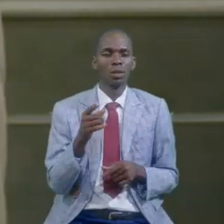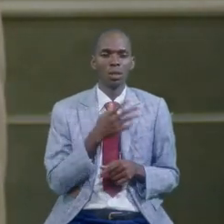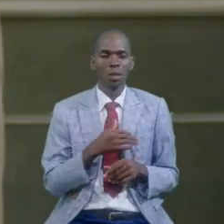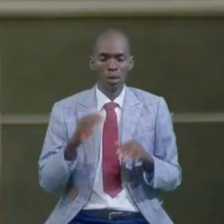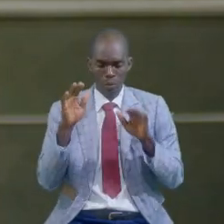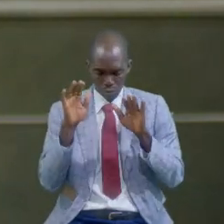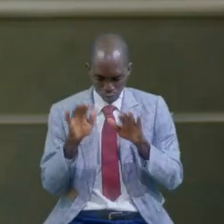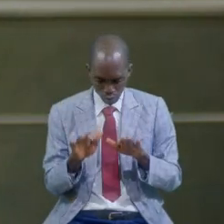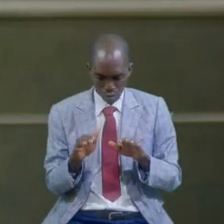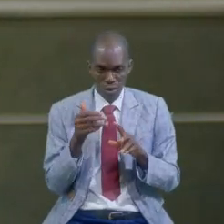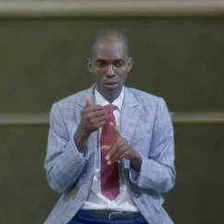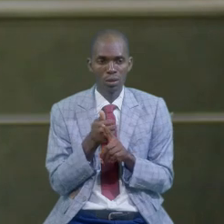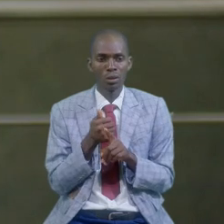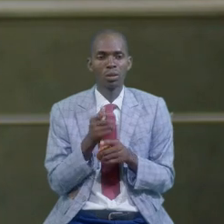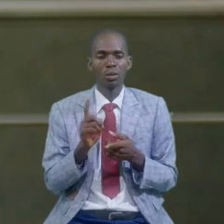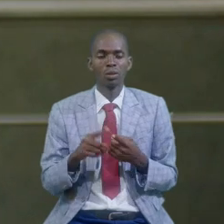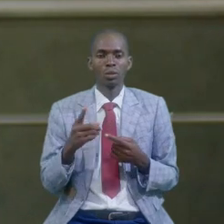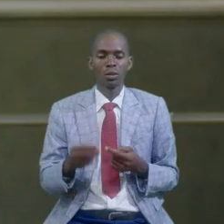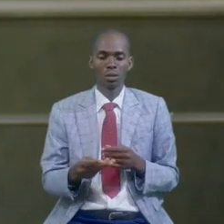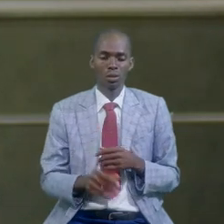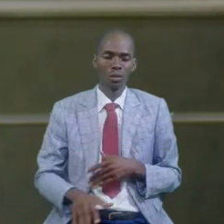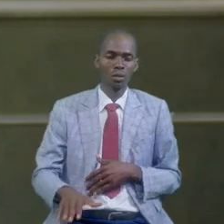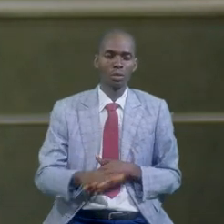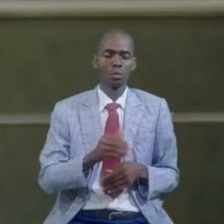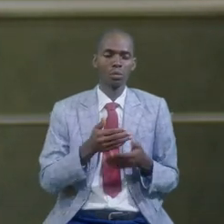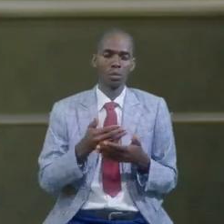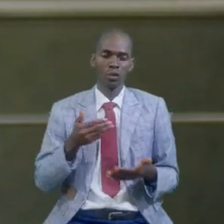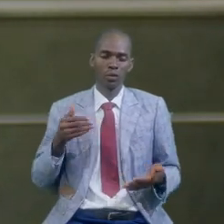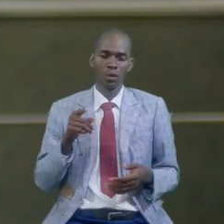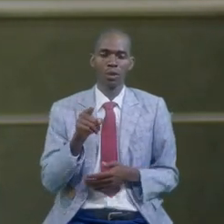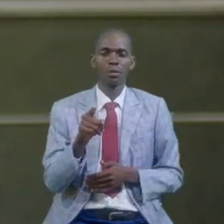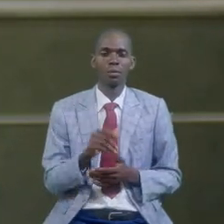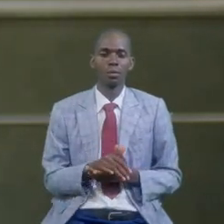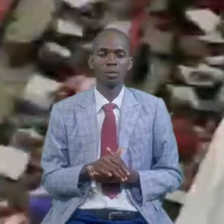bowed themselves to the ground before him.